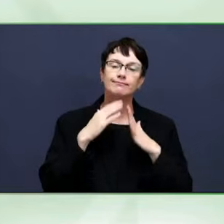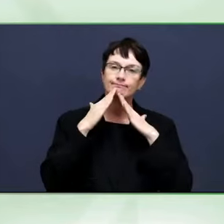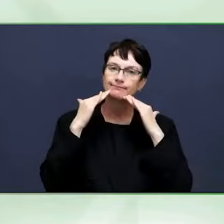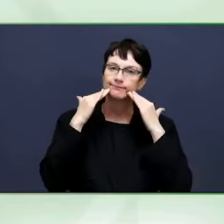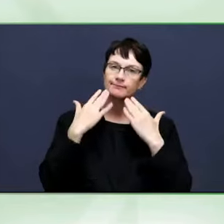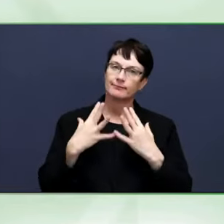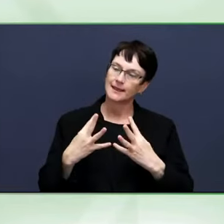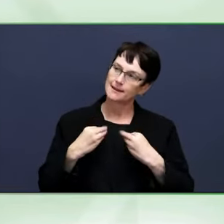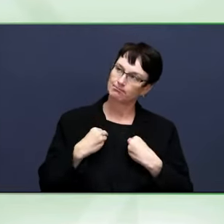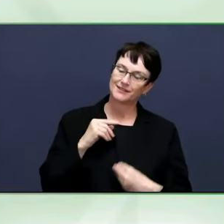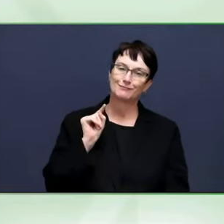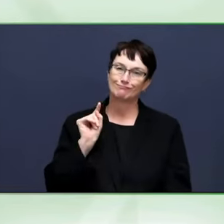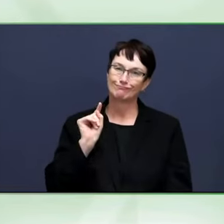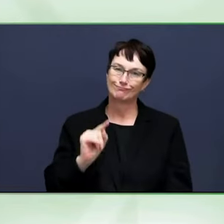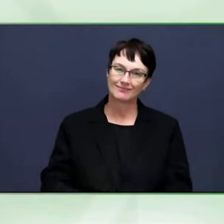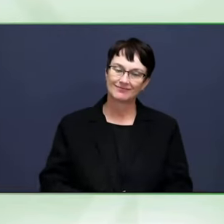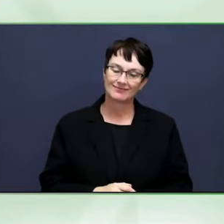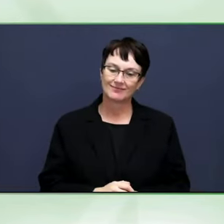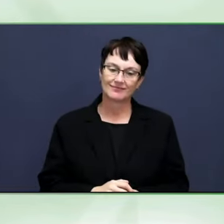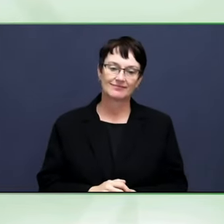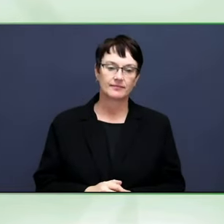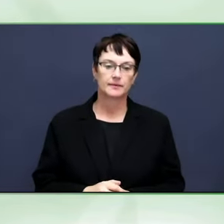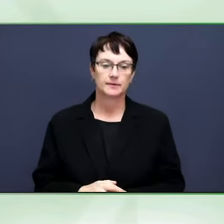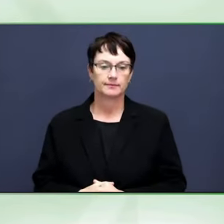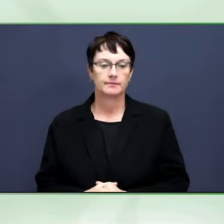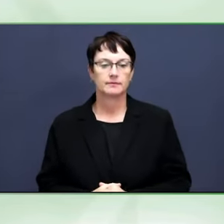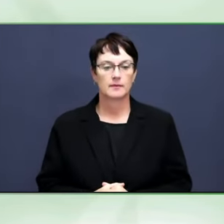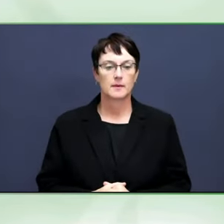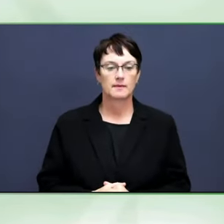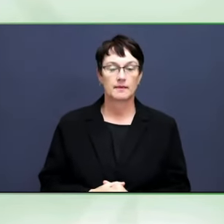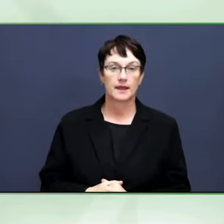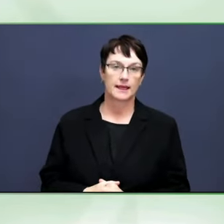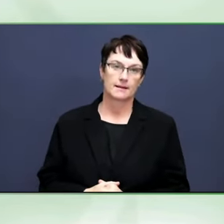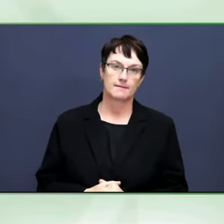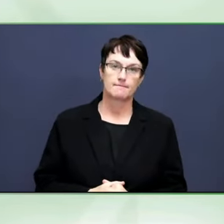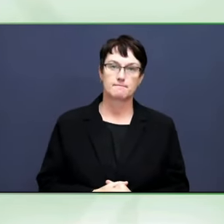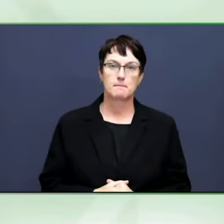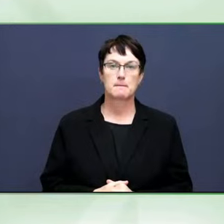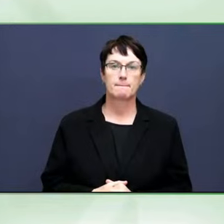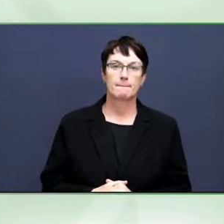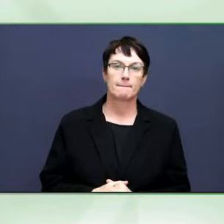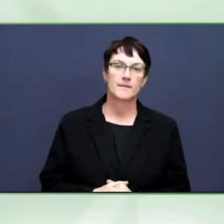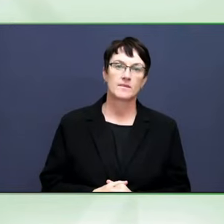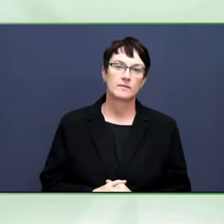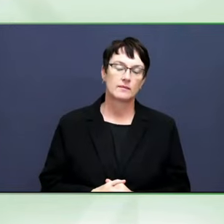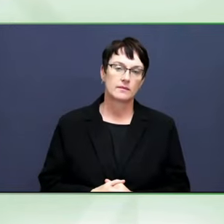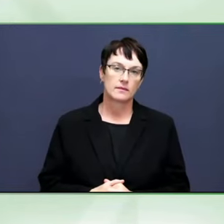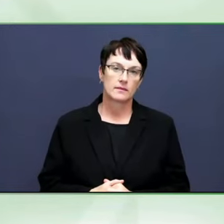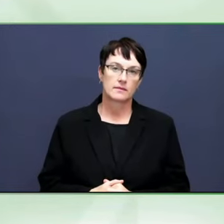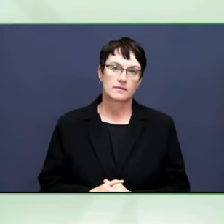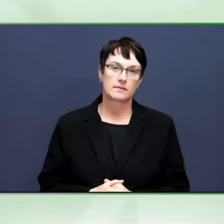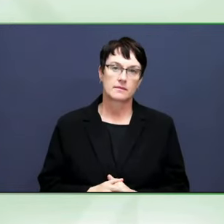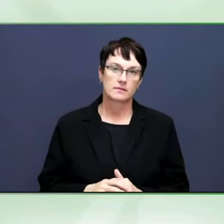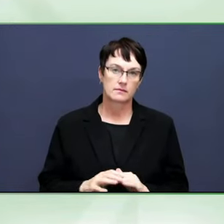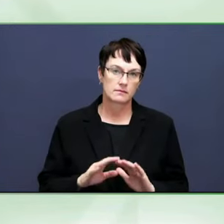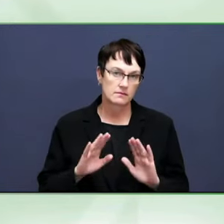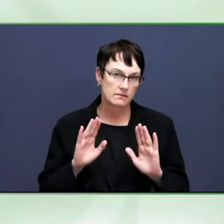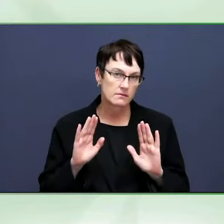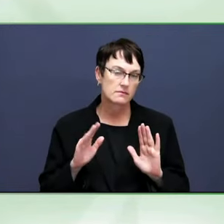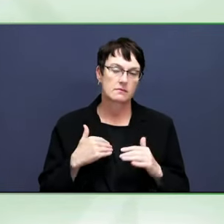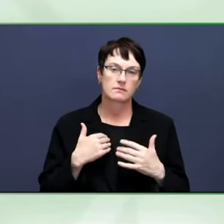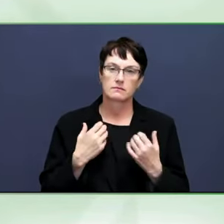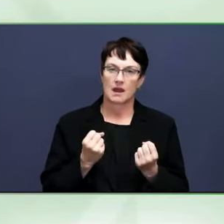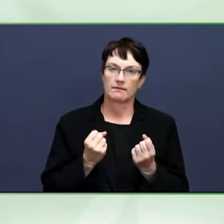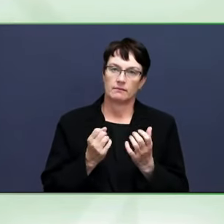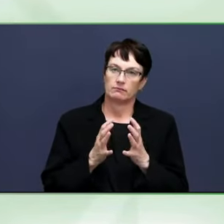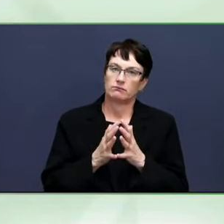And without my professors and my teachers and my parents and their determination that I